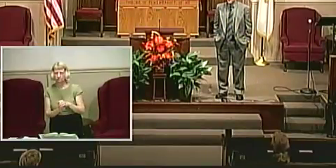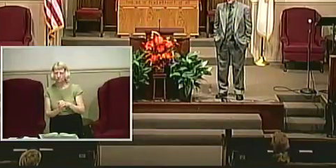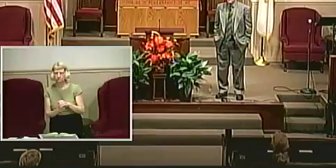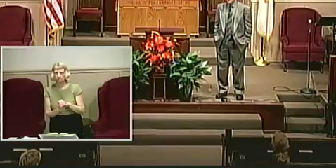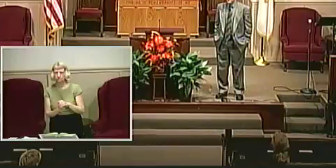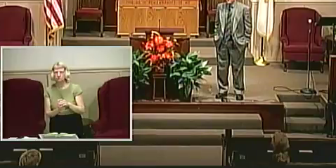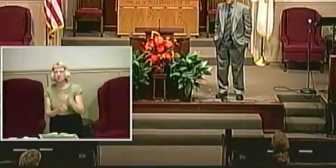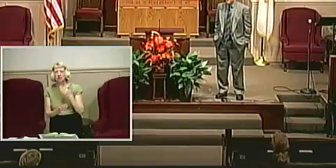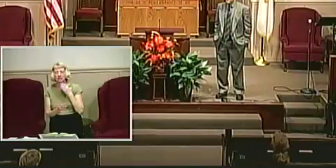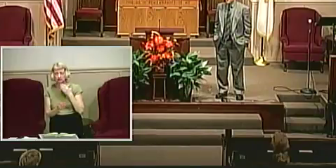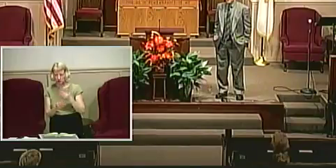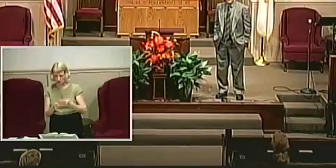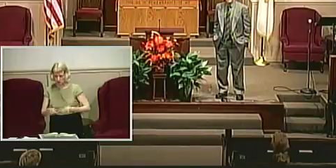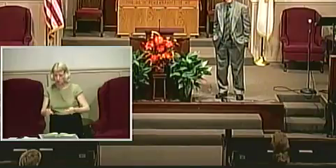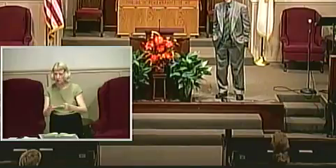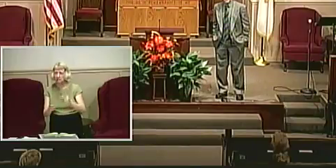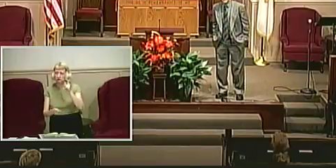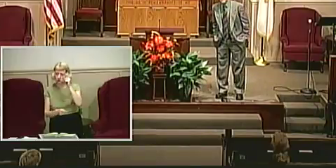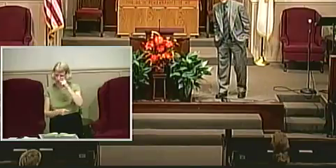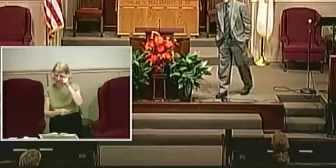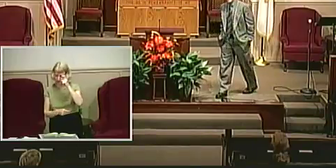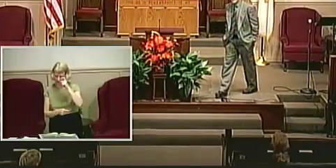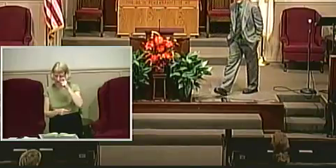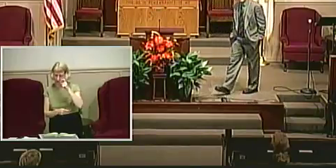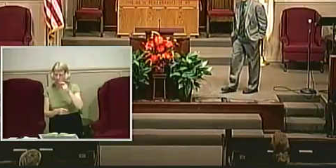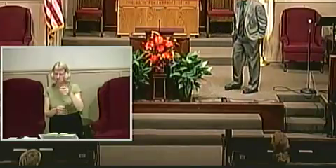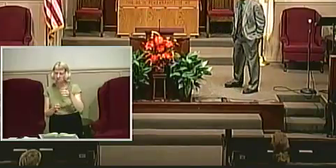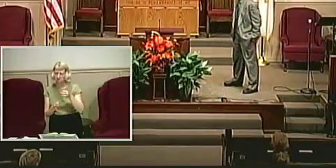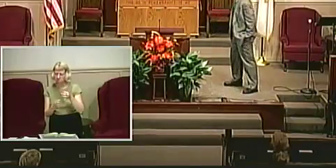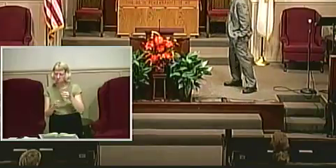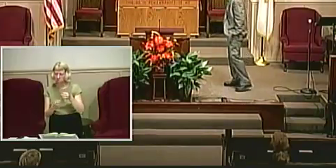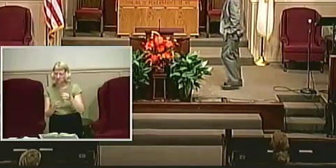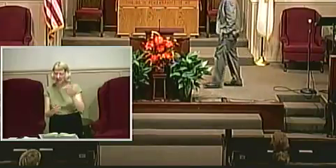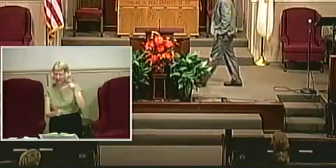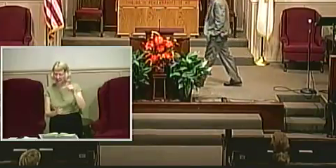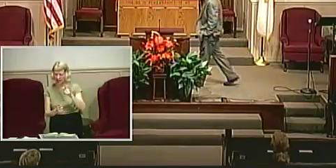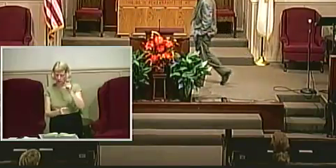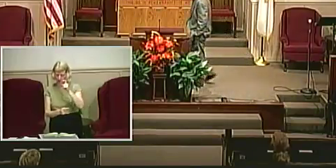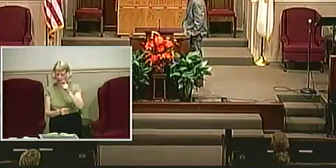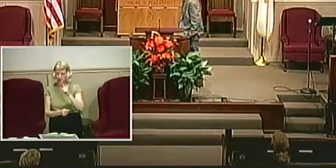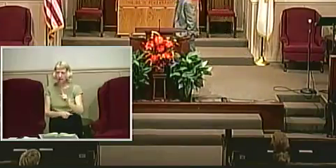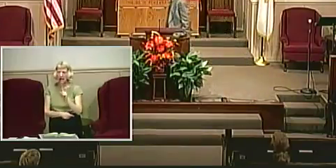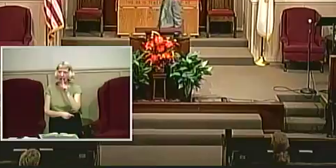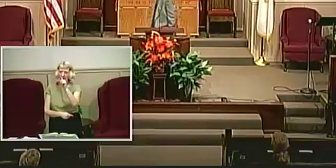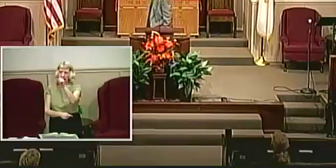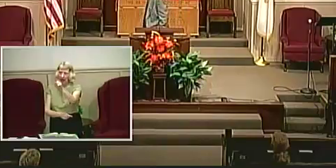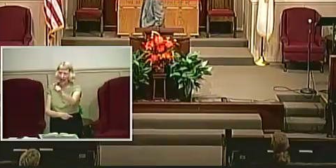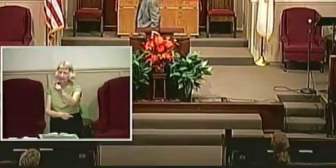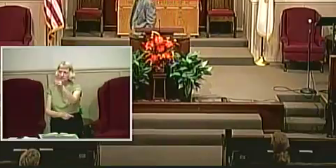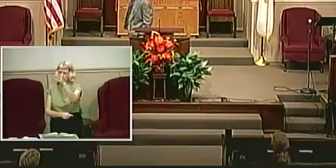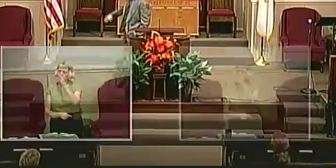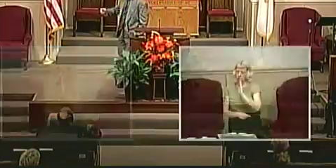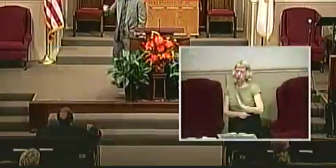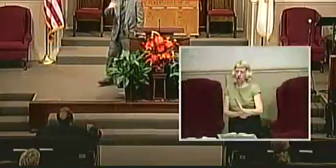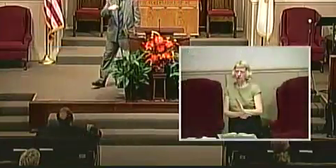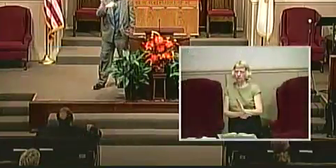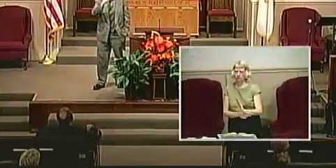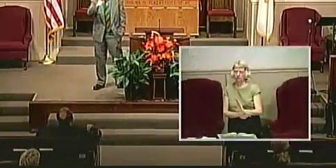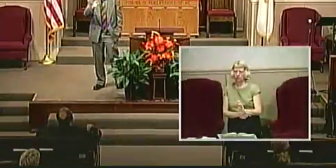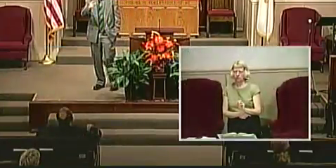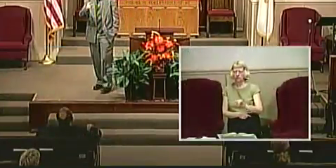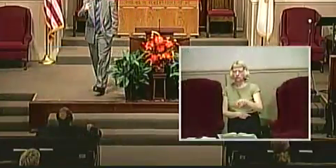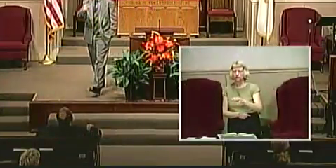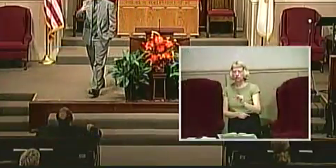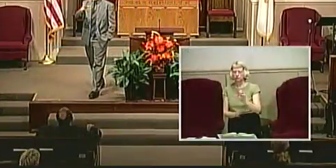That's a very good place to find wisdom too, right? Because James tells us that if we lack wisdom, we should what? Ask God. And where's that?